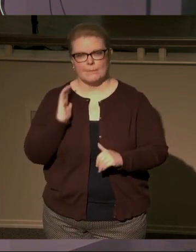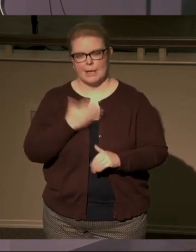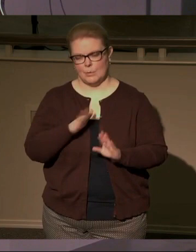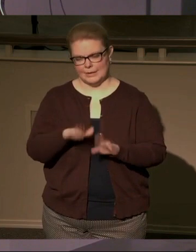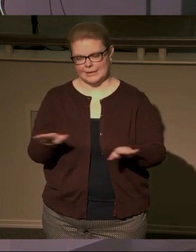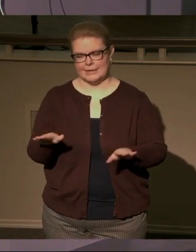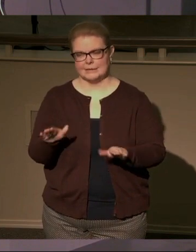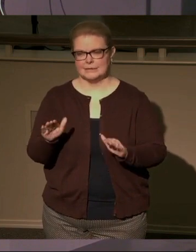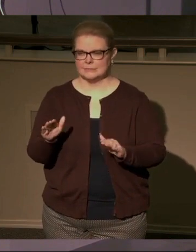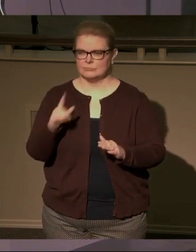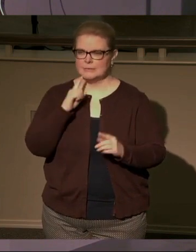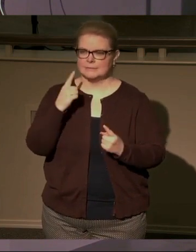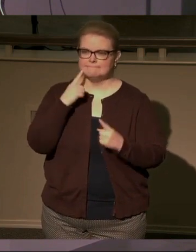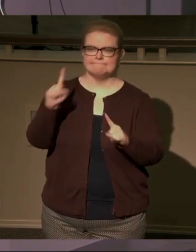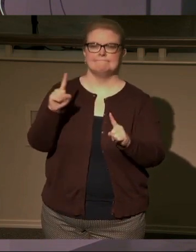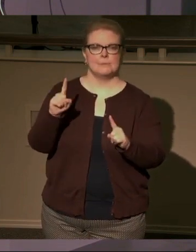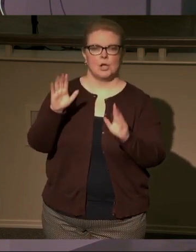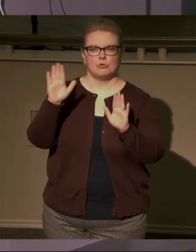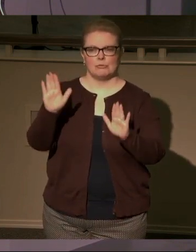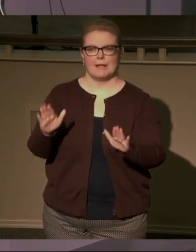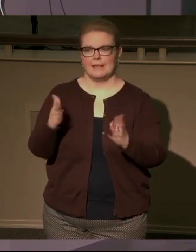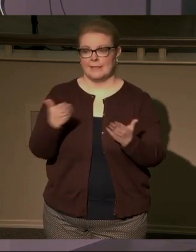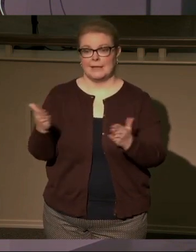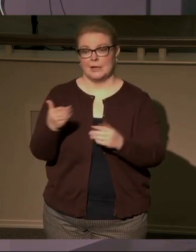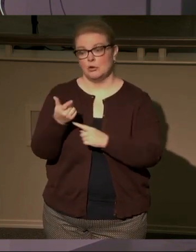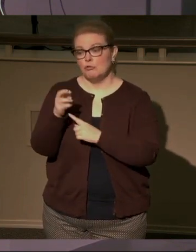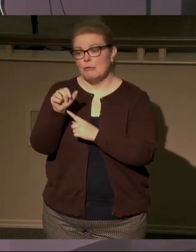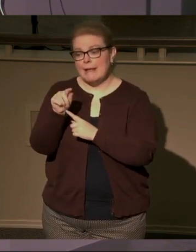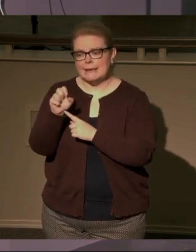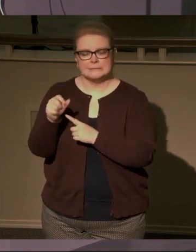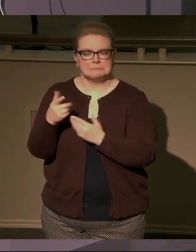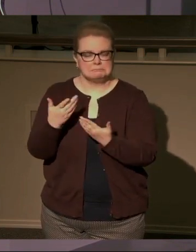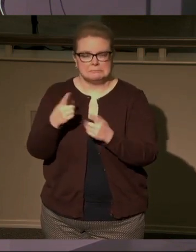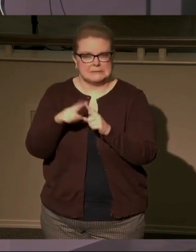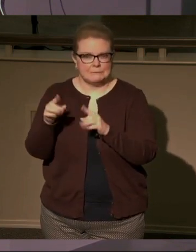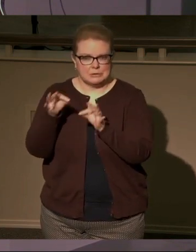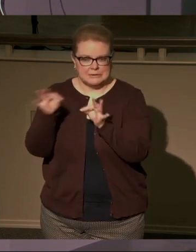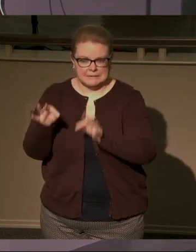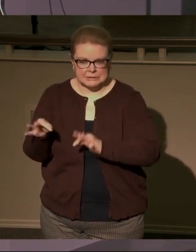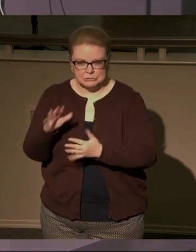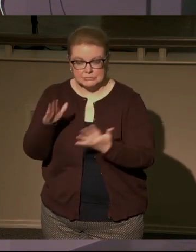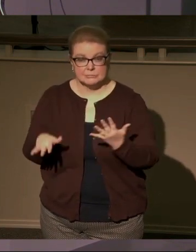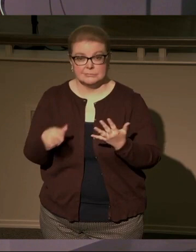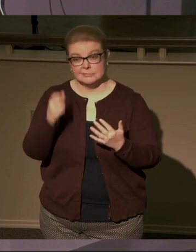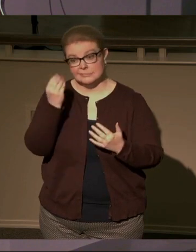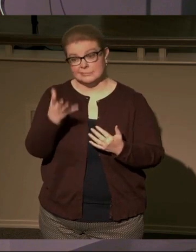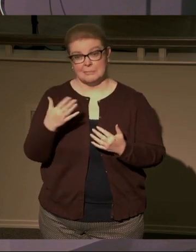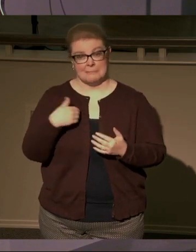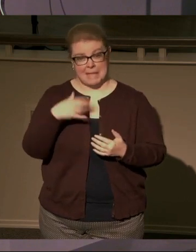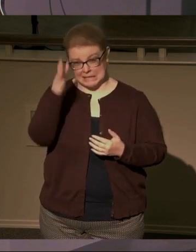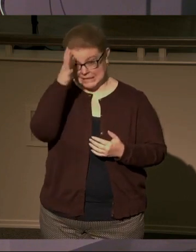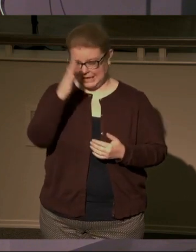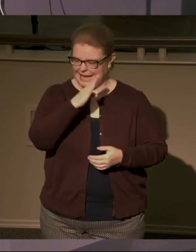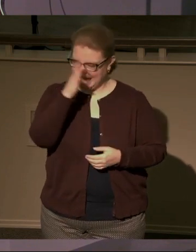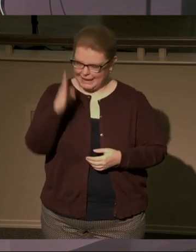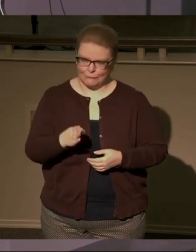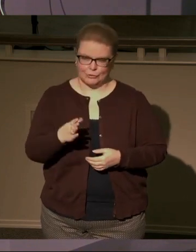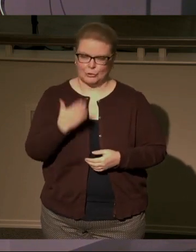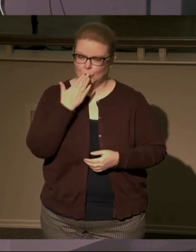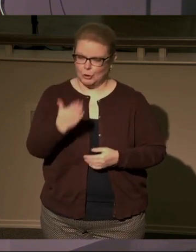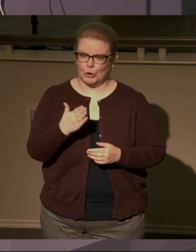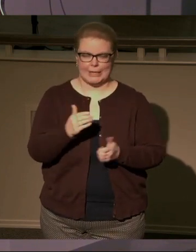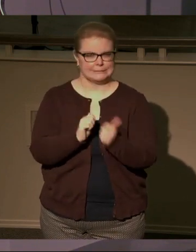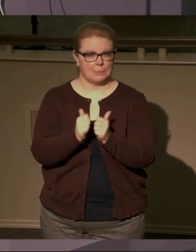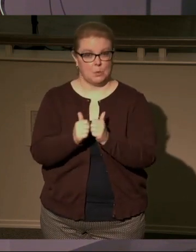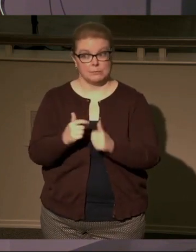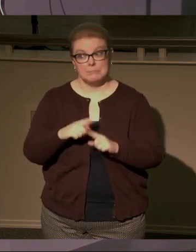of greatness, however you find you define greatness. My dad was never good at sports. I was